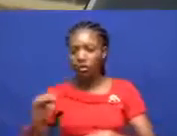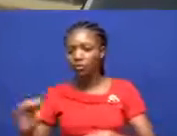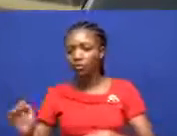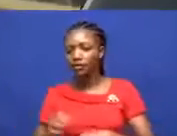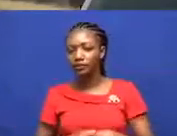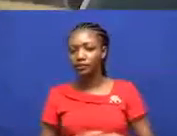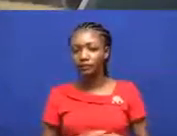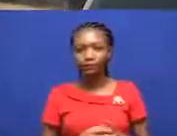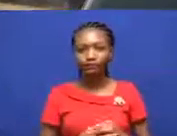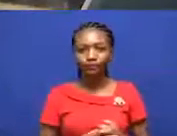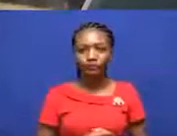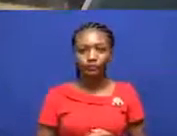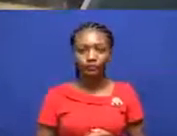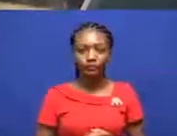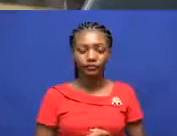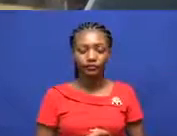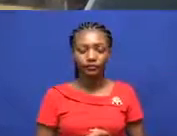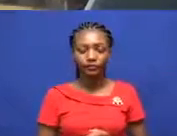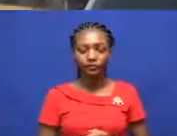County.